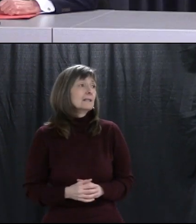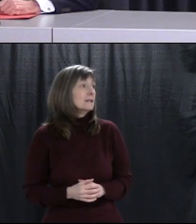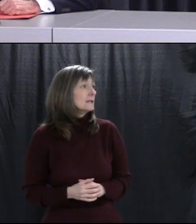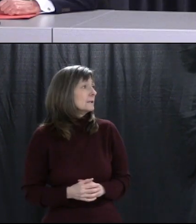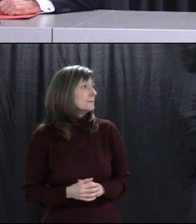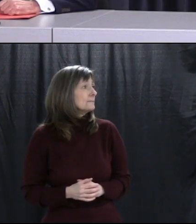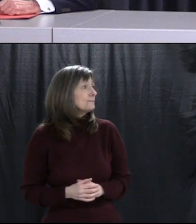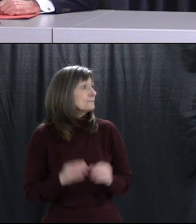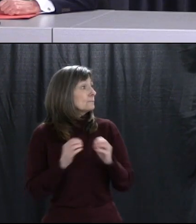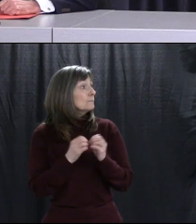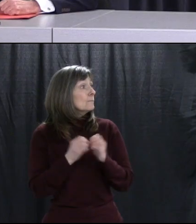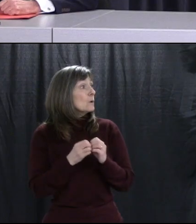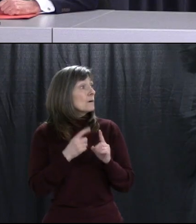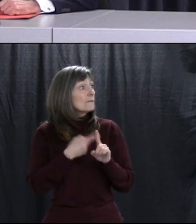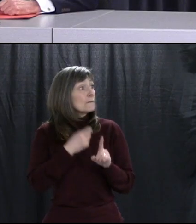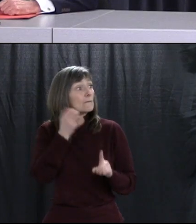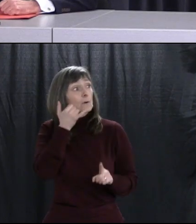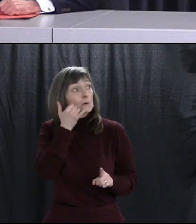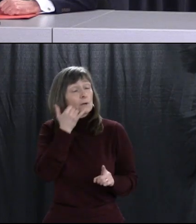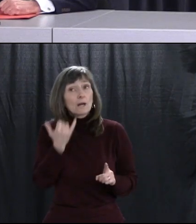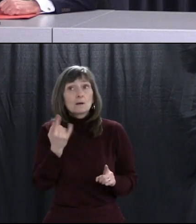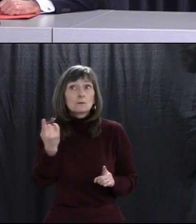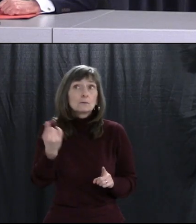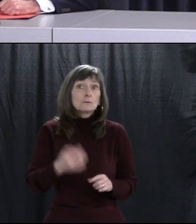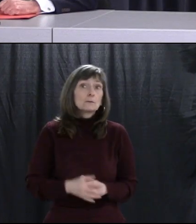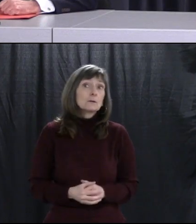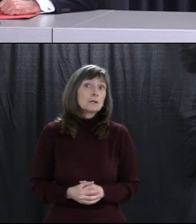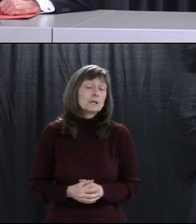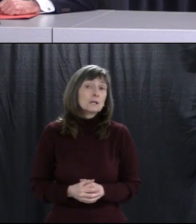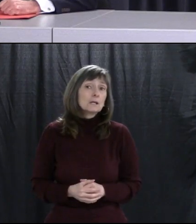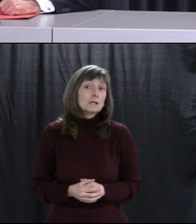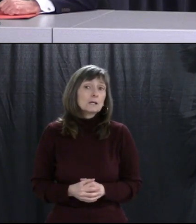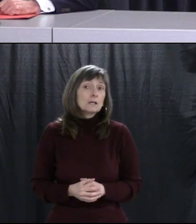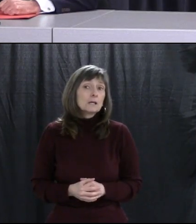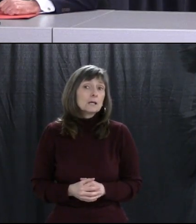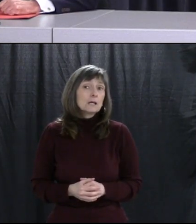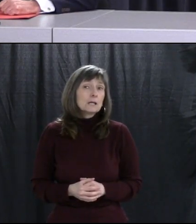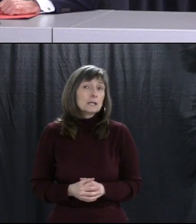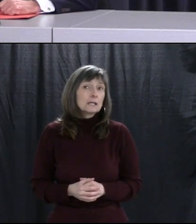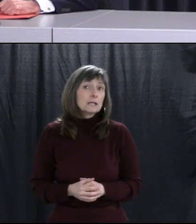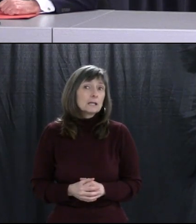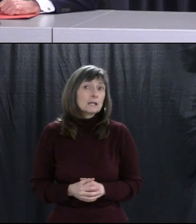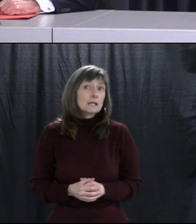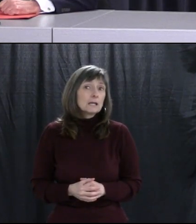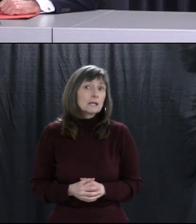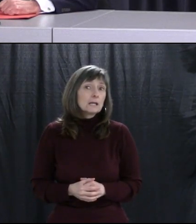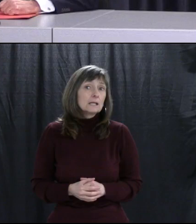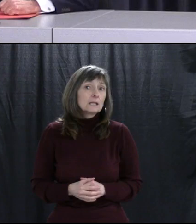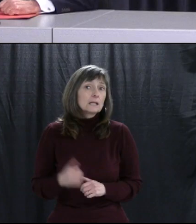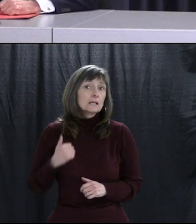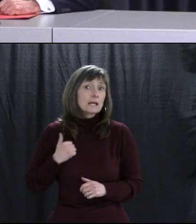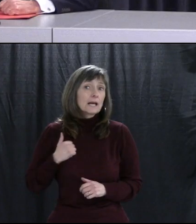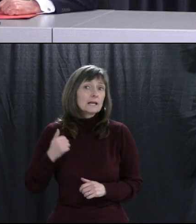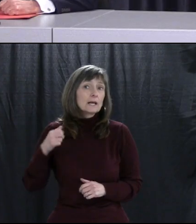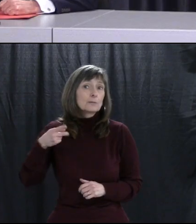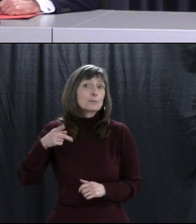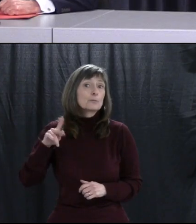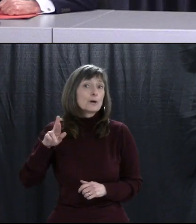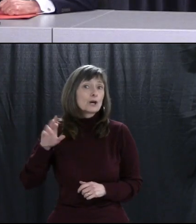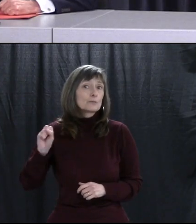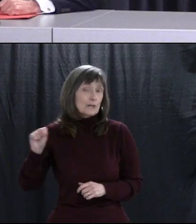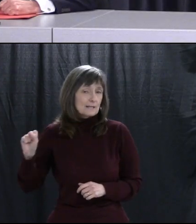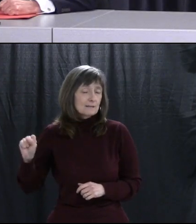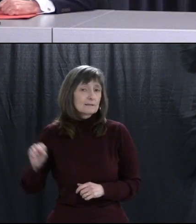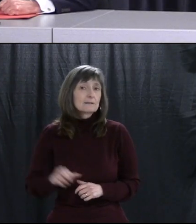Press. More questions from the phone lines? Yes. Canadian Press. I'm wondering